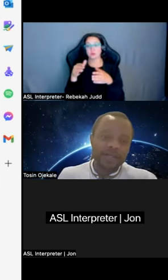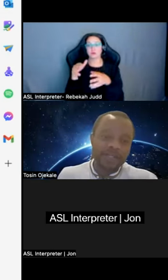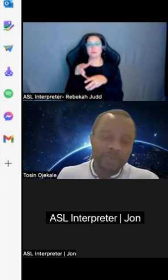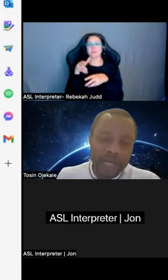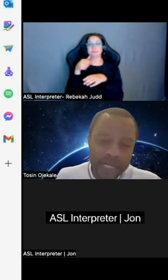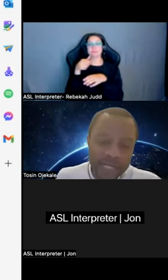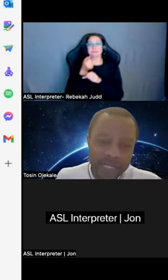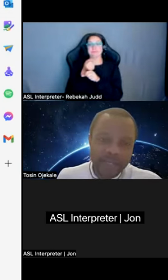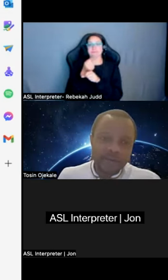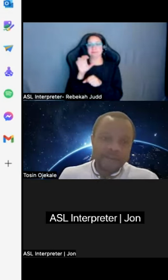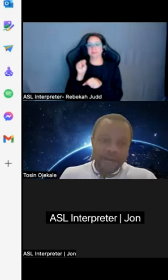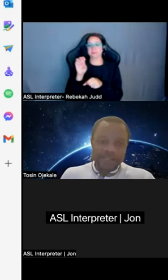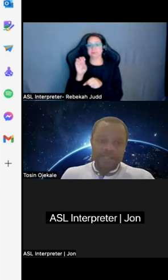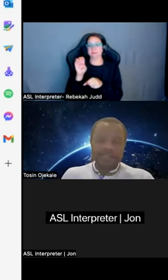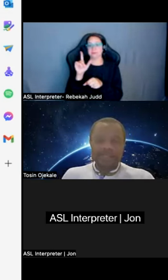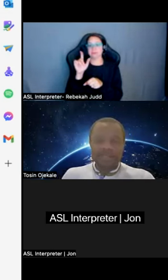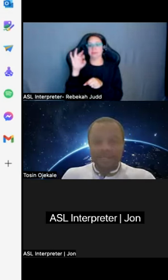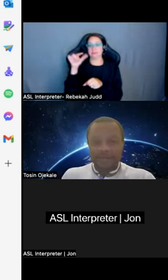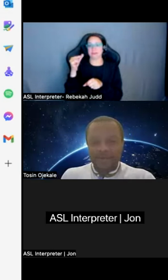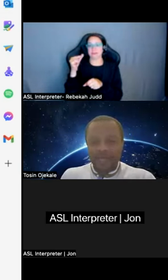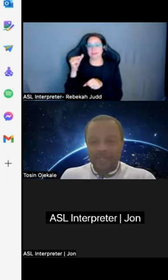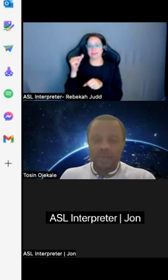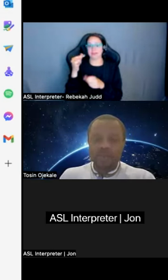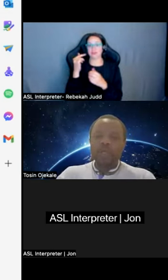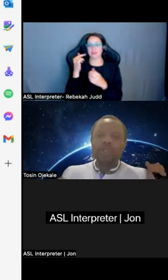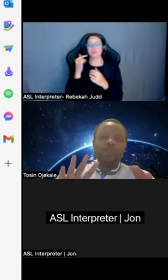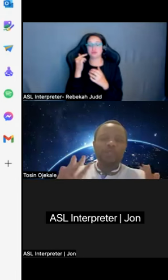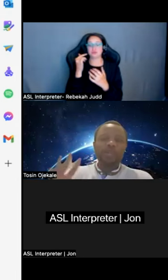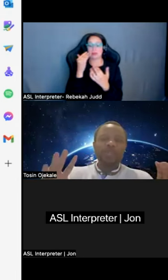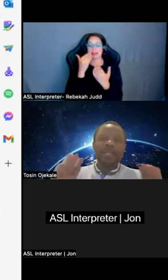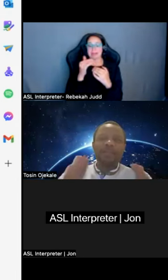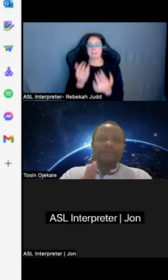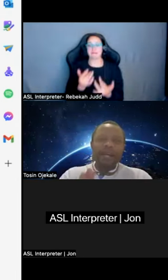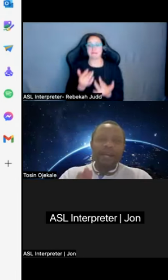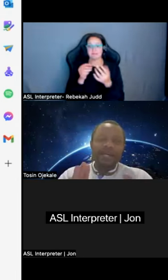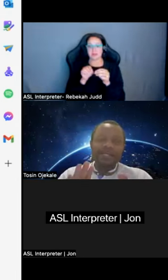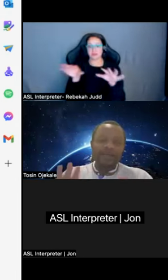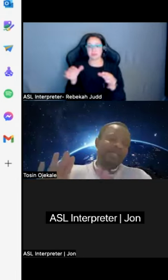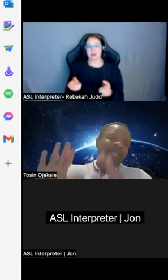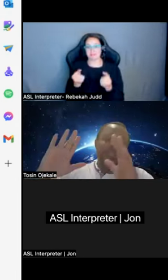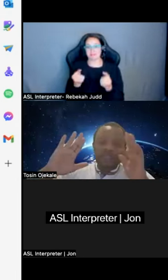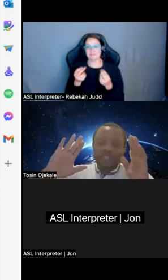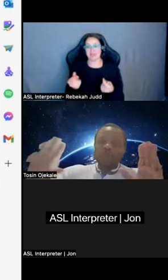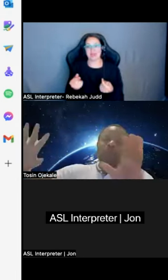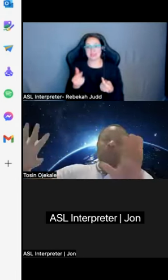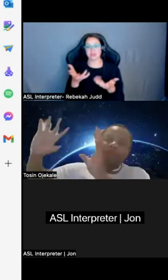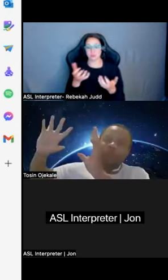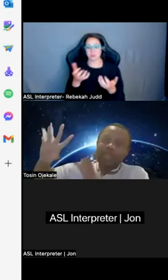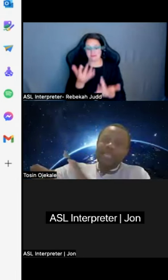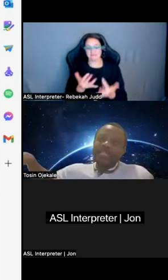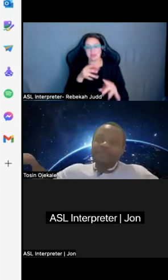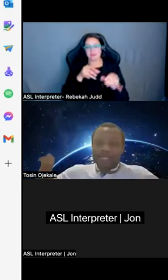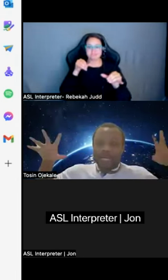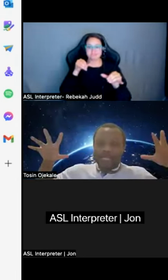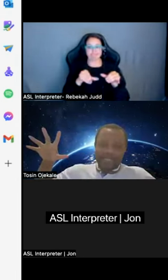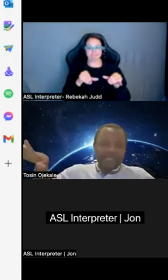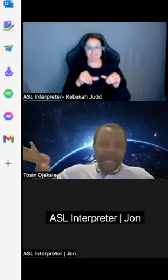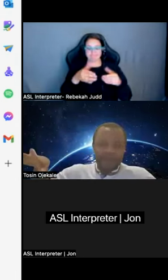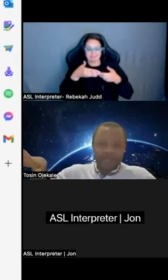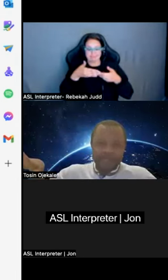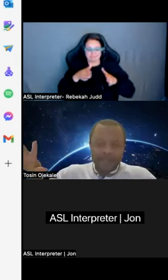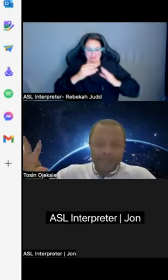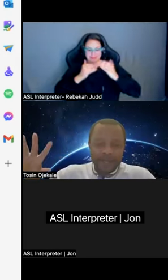fire spreading fast. Okay, so you want to make sure that the fire is curtailed. It's only within the space that it